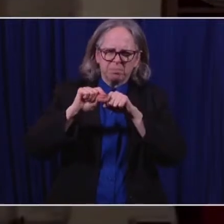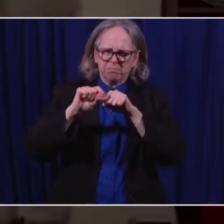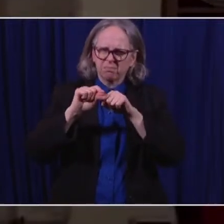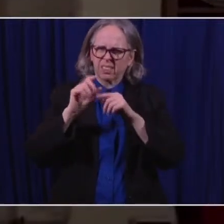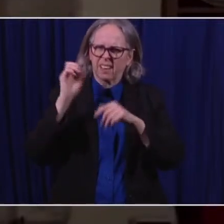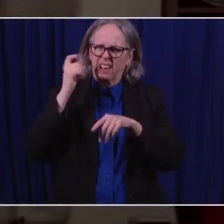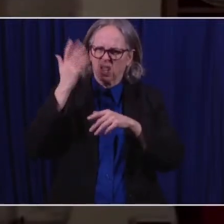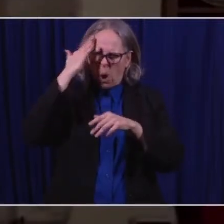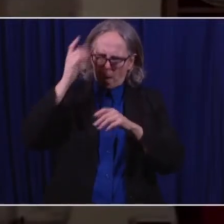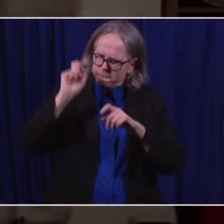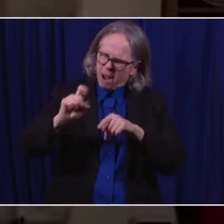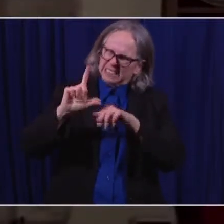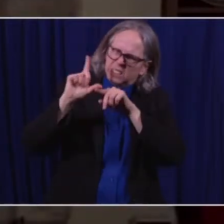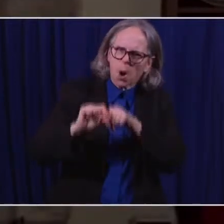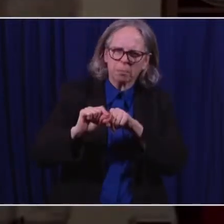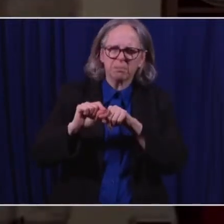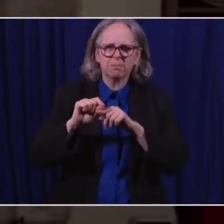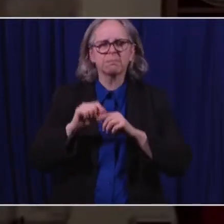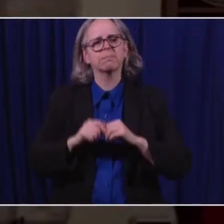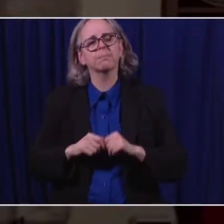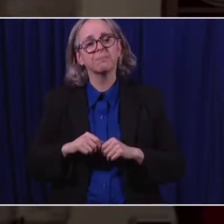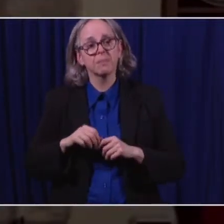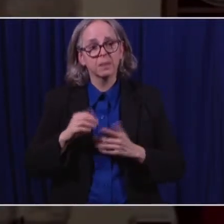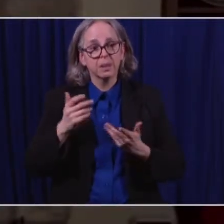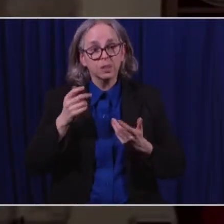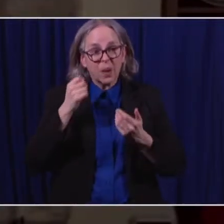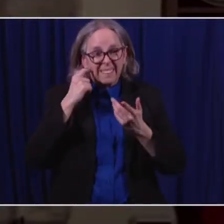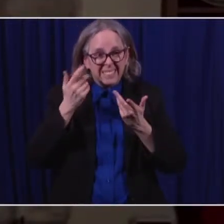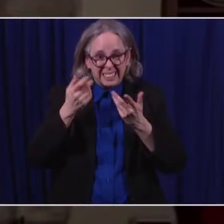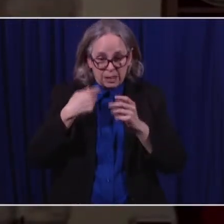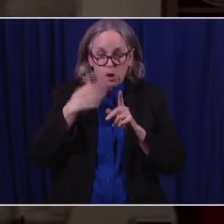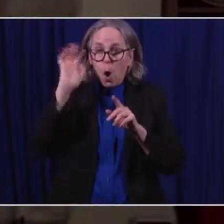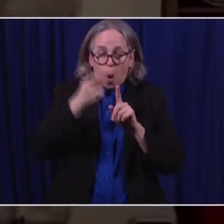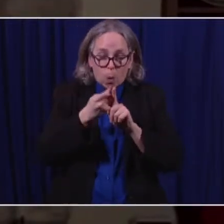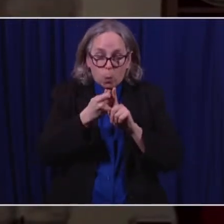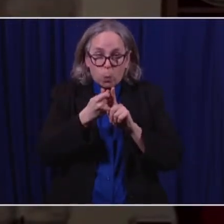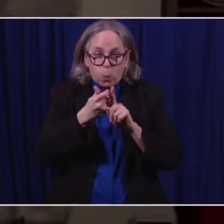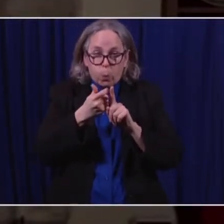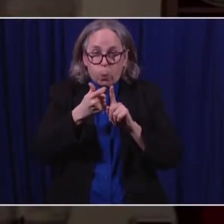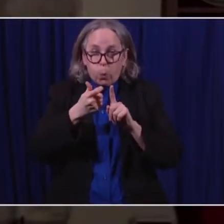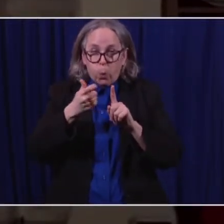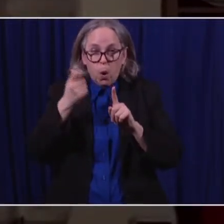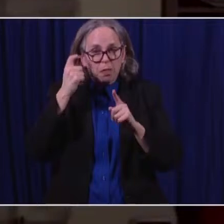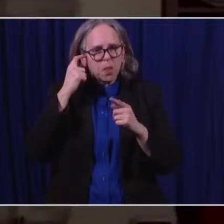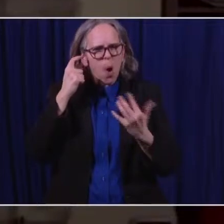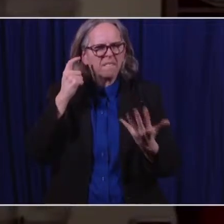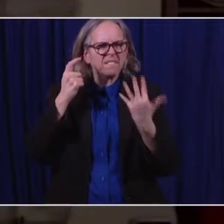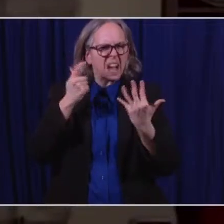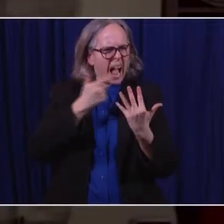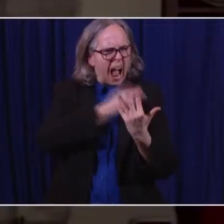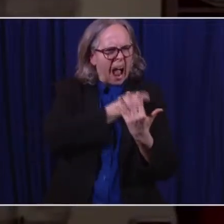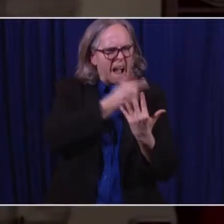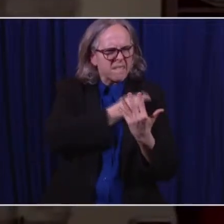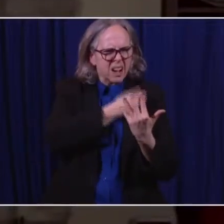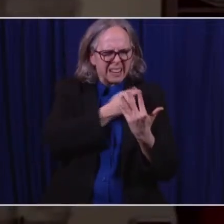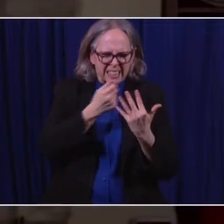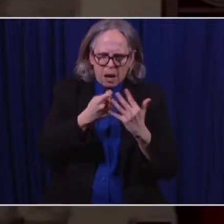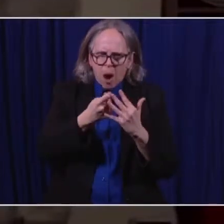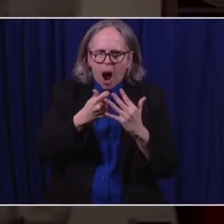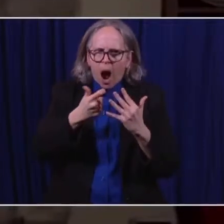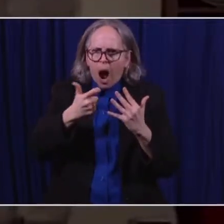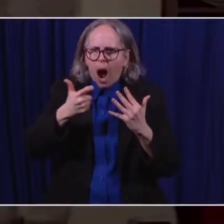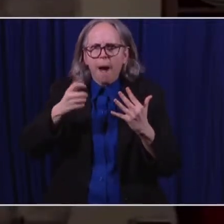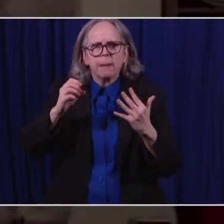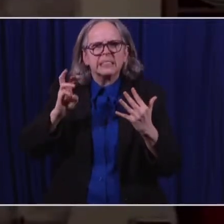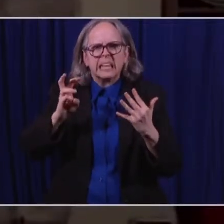you're drawing this out, what should be 5, or at least what was labeled we thought was 5, if you can get 6, we want you to get 6. And I